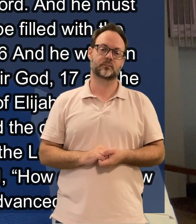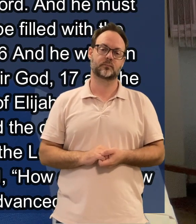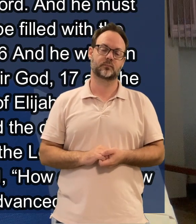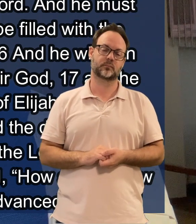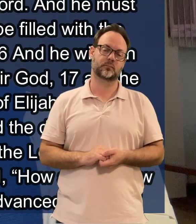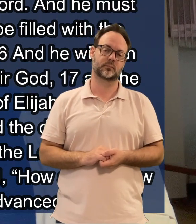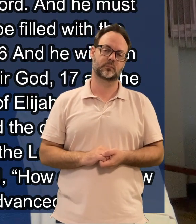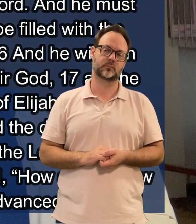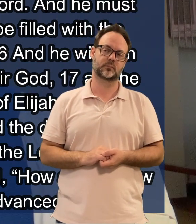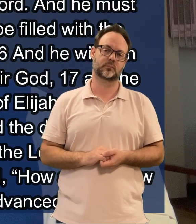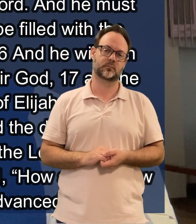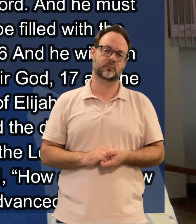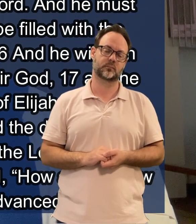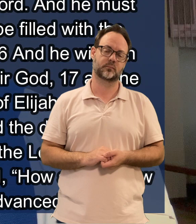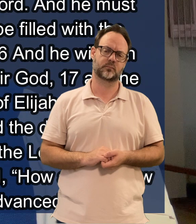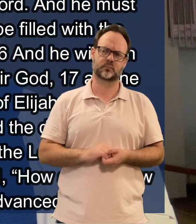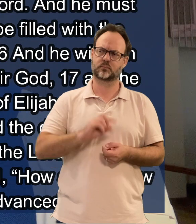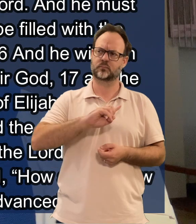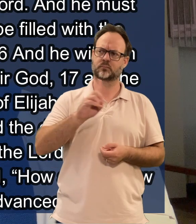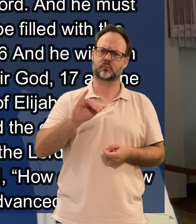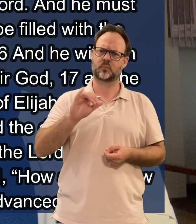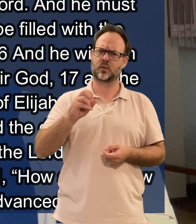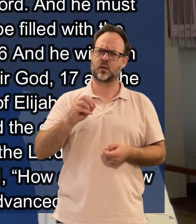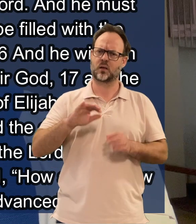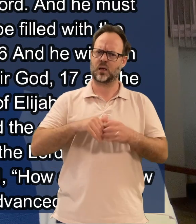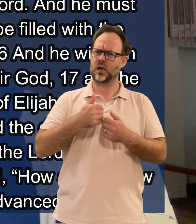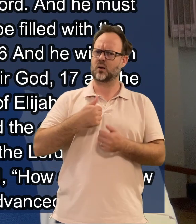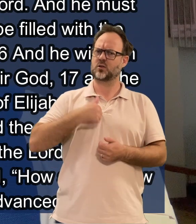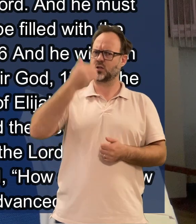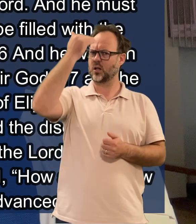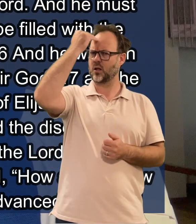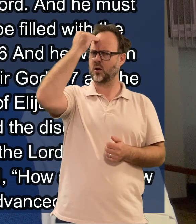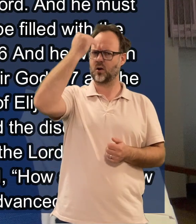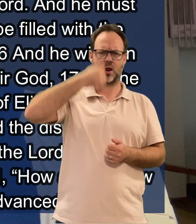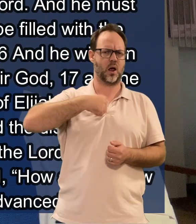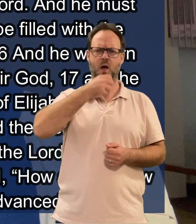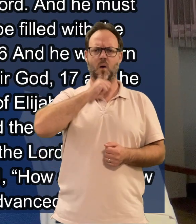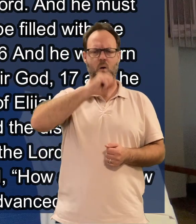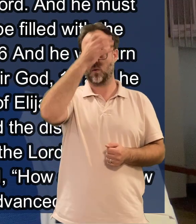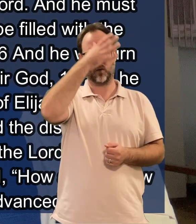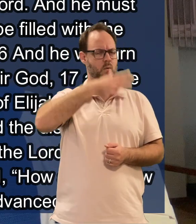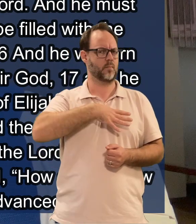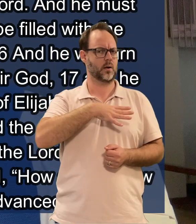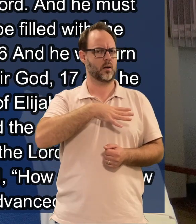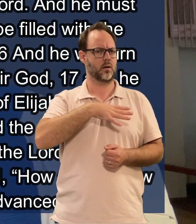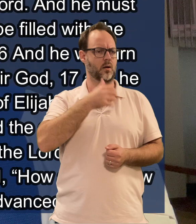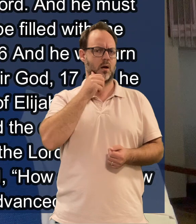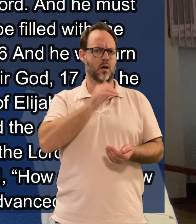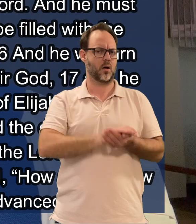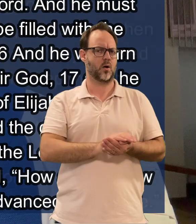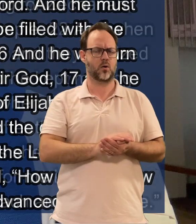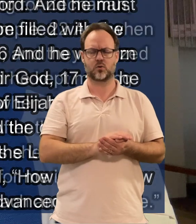And Zechariah said to the angel, how shall I know this? For I am an old man, and my wife